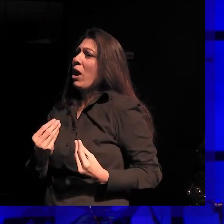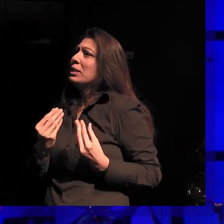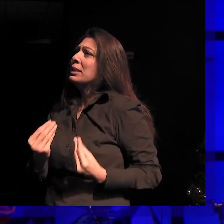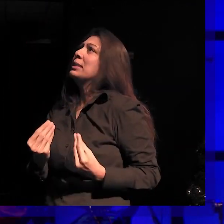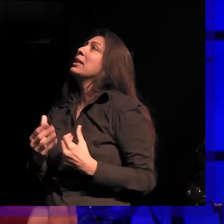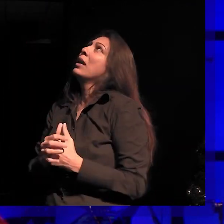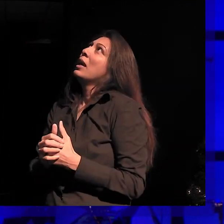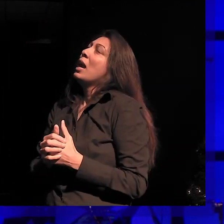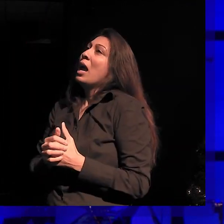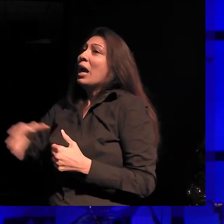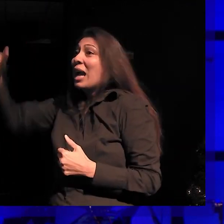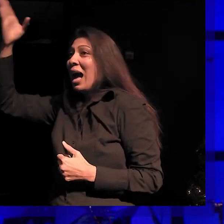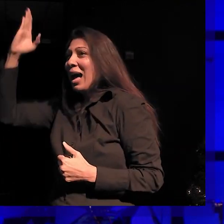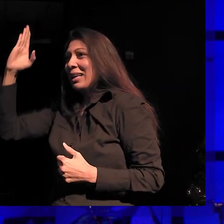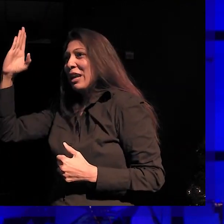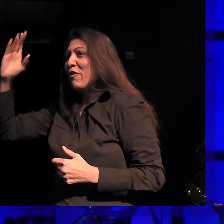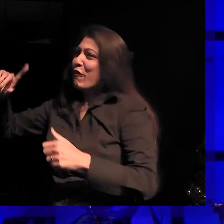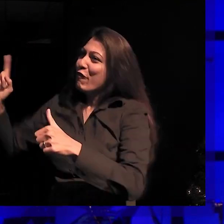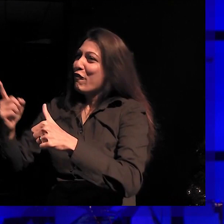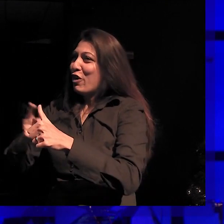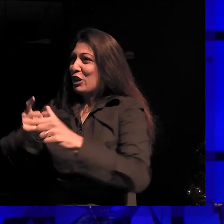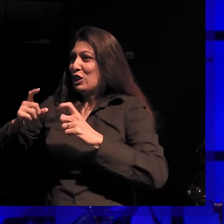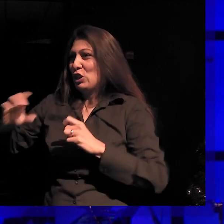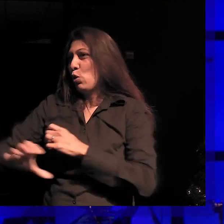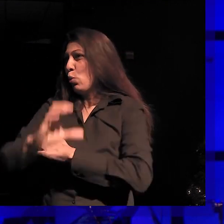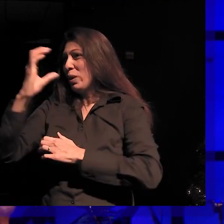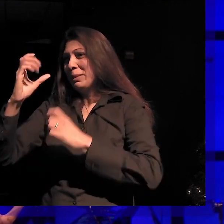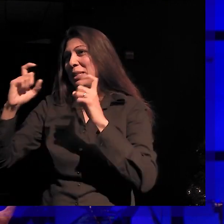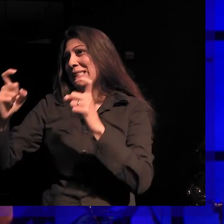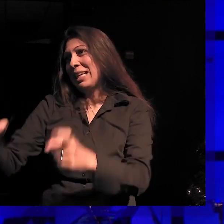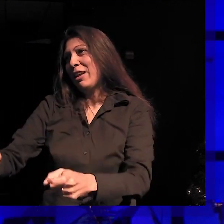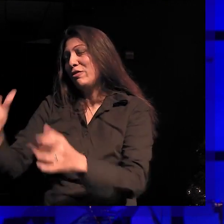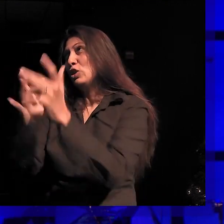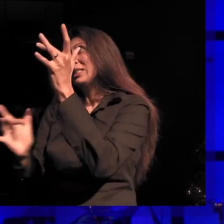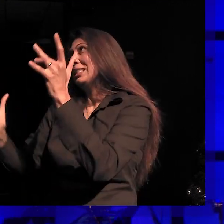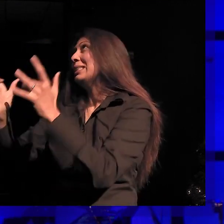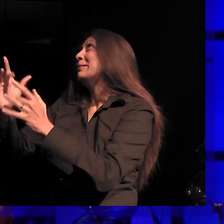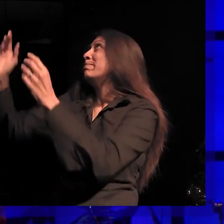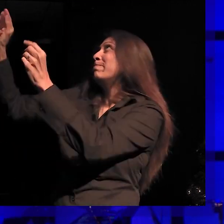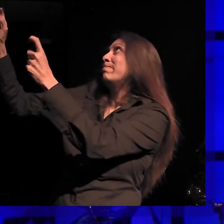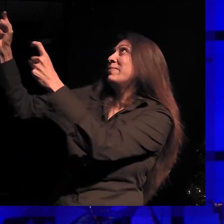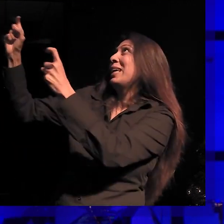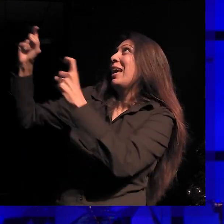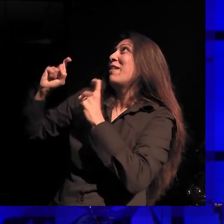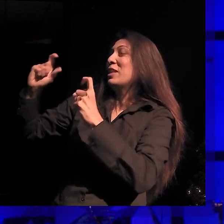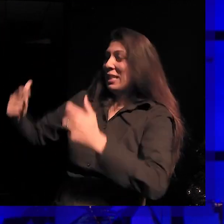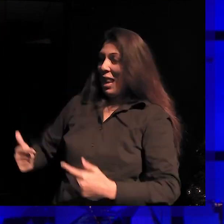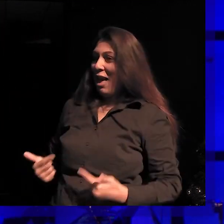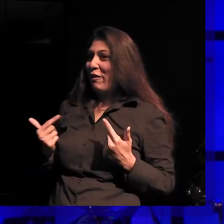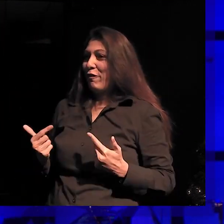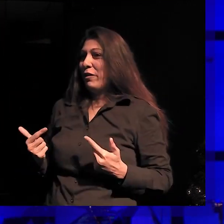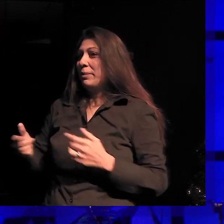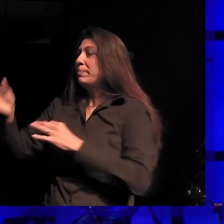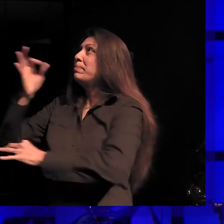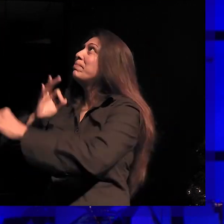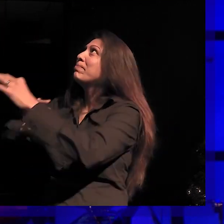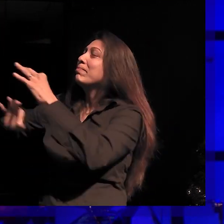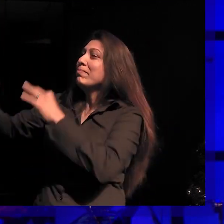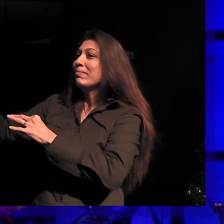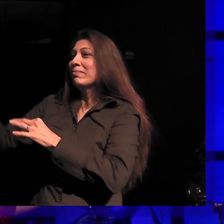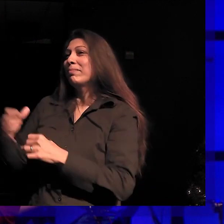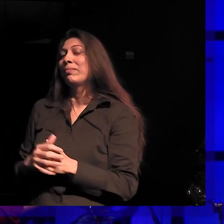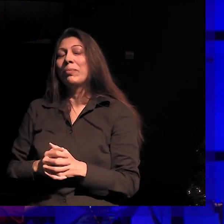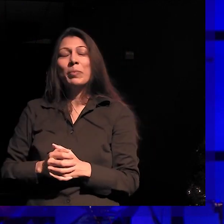the very first Christmas gift in Jesus, and then Jesus gave his life for us. So giving and generosity, man, it all goes back like to the